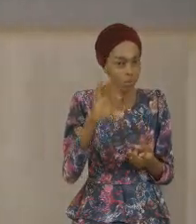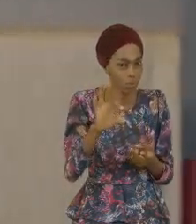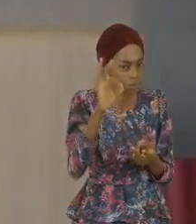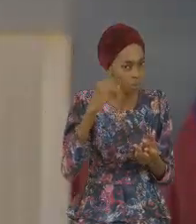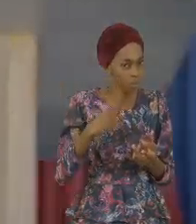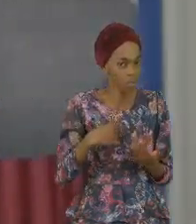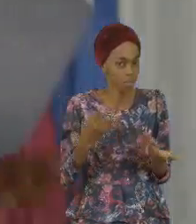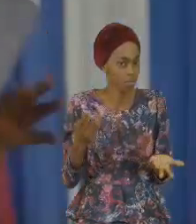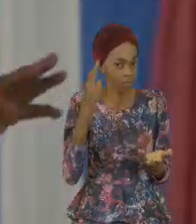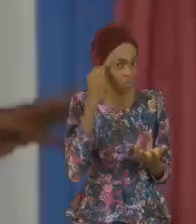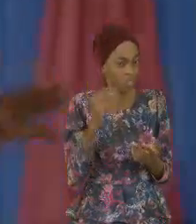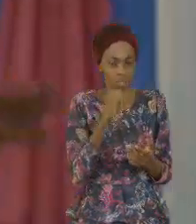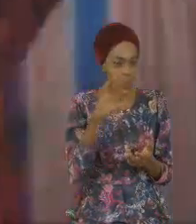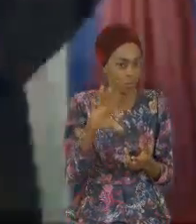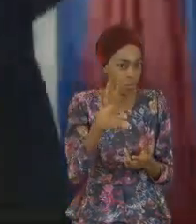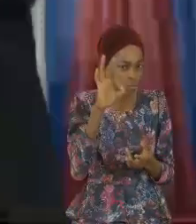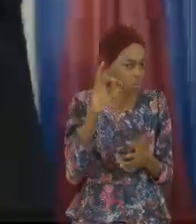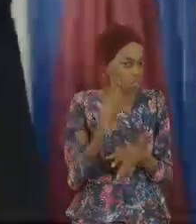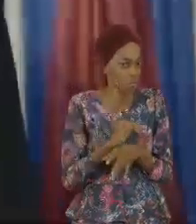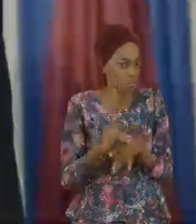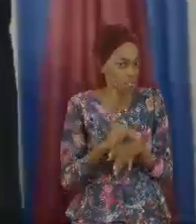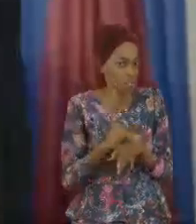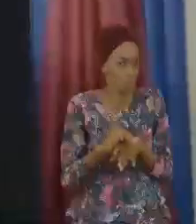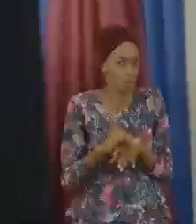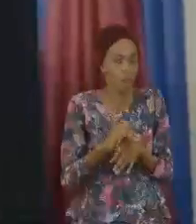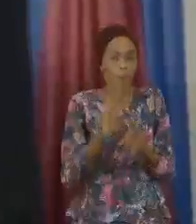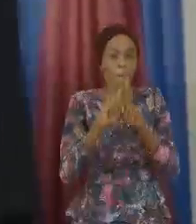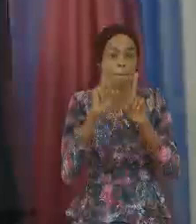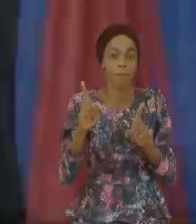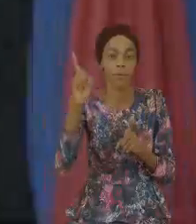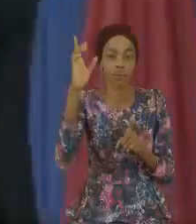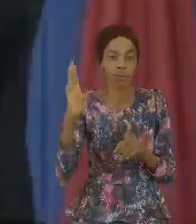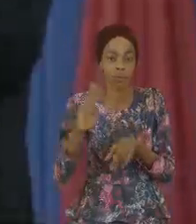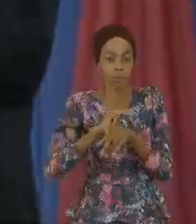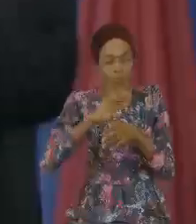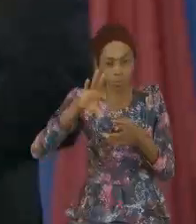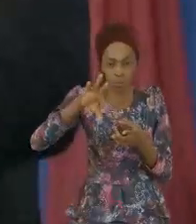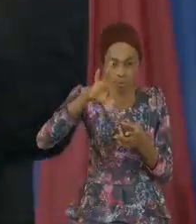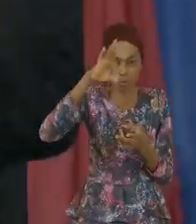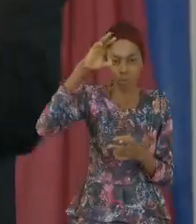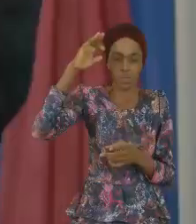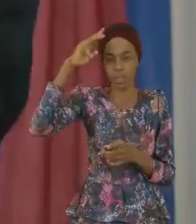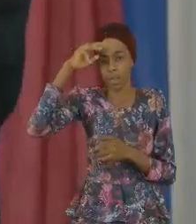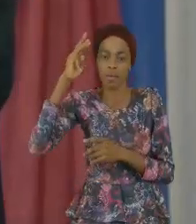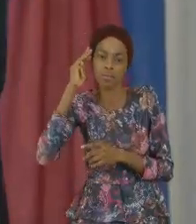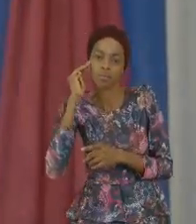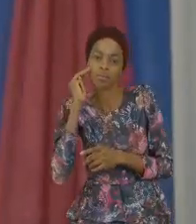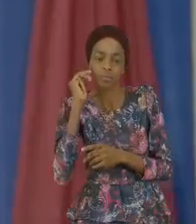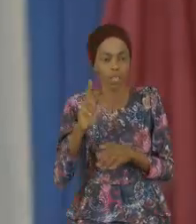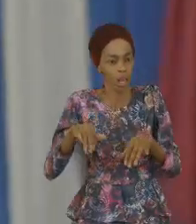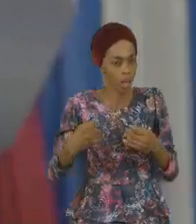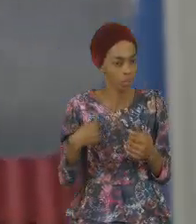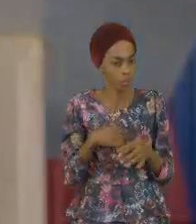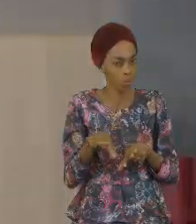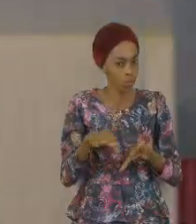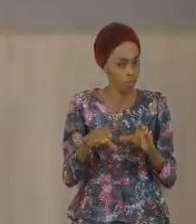not choose the ministry, but God chose him. How do we know that Moses did not choose the ministry?